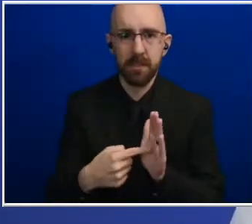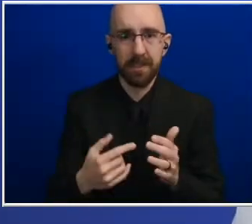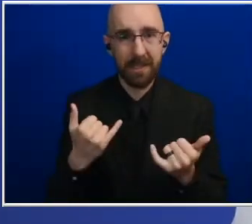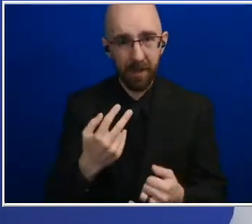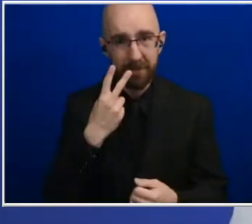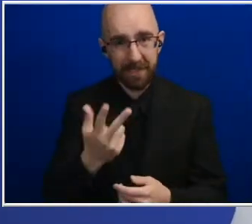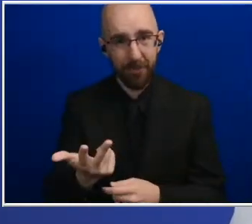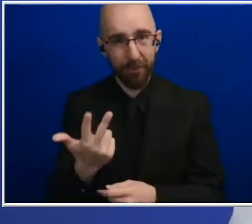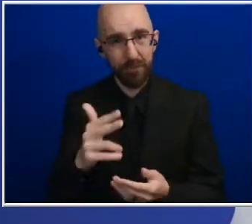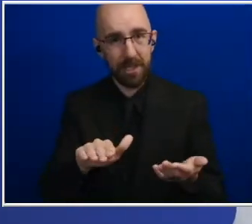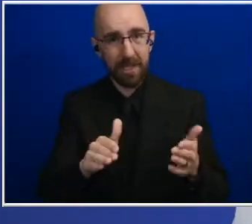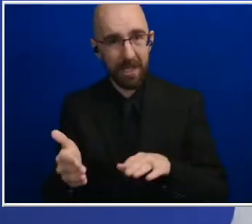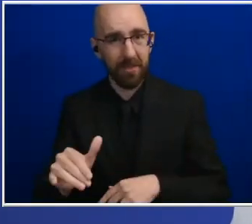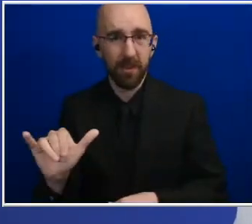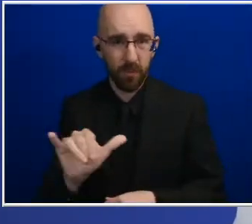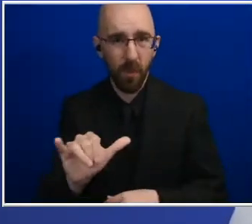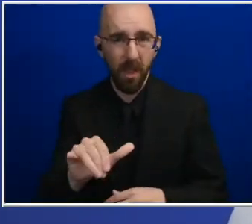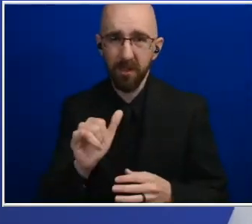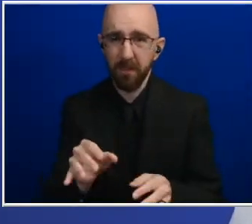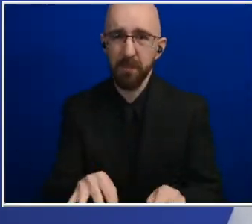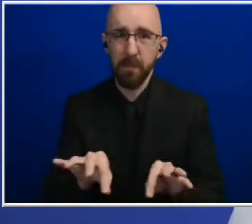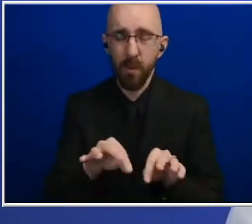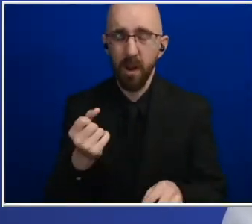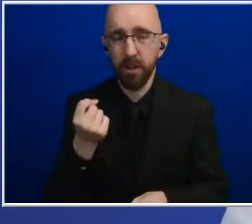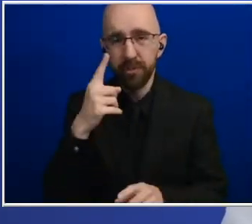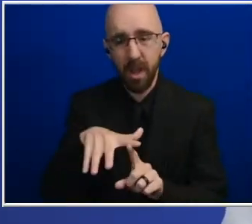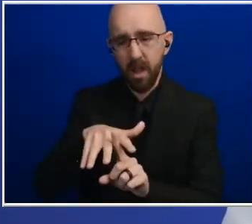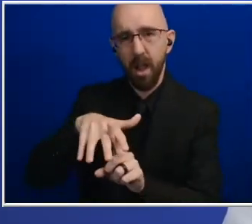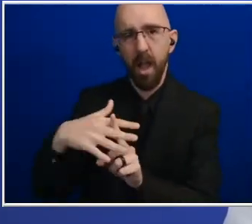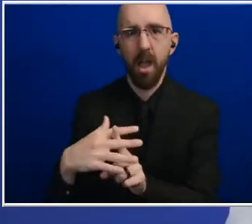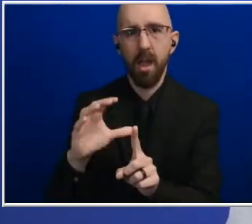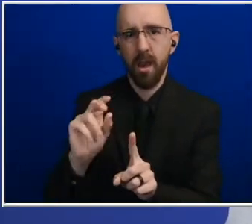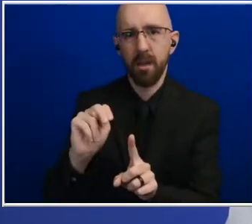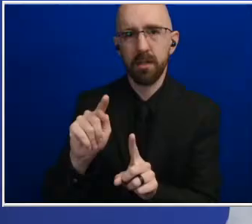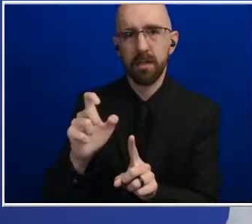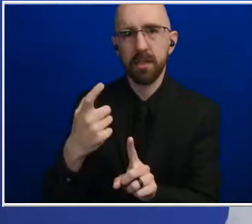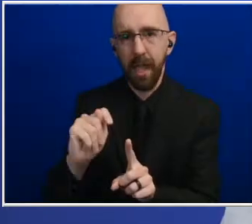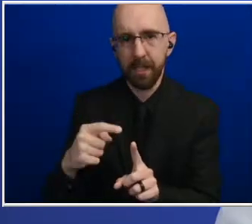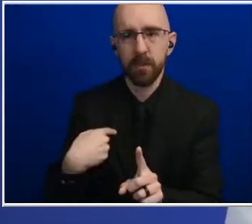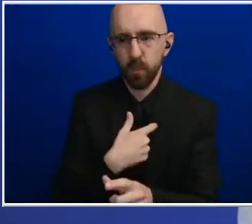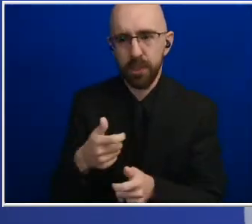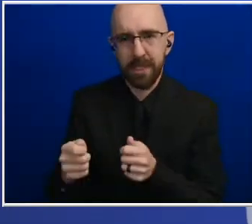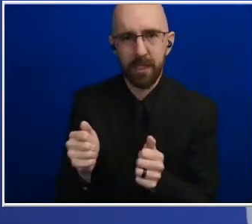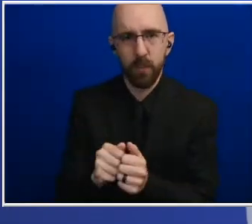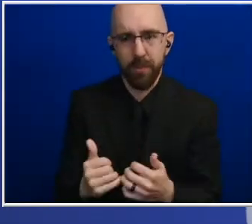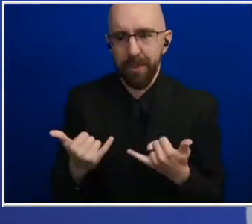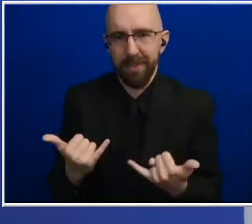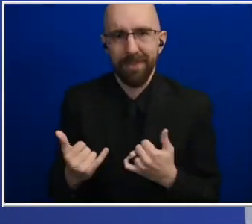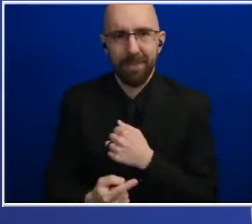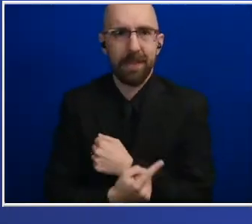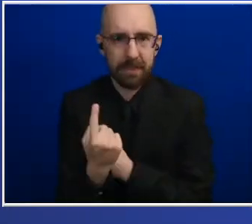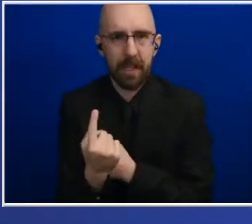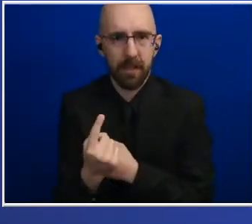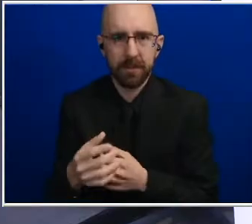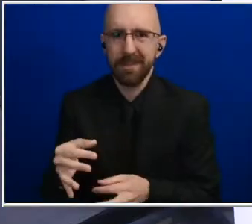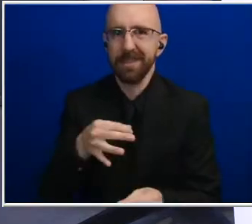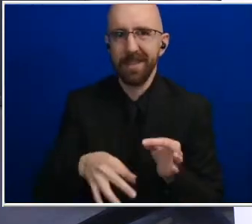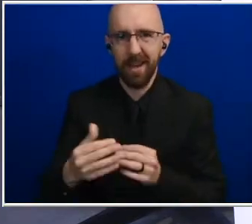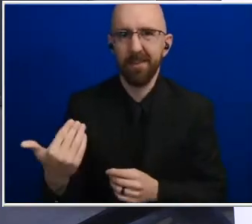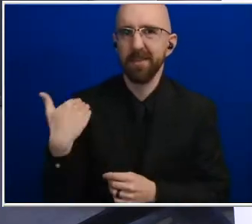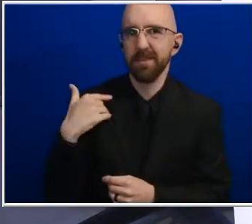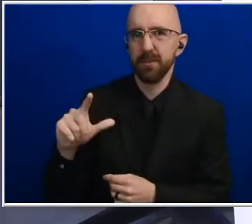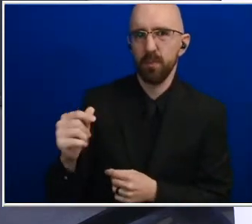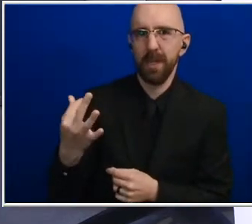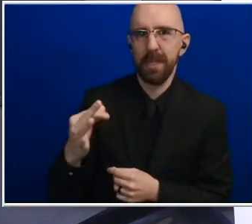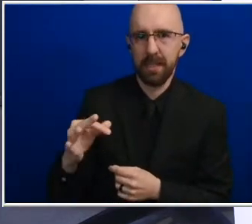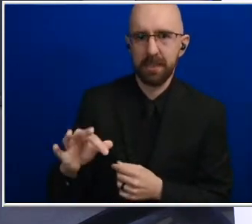is important to understand, is the context to which we are dealing with it in the current times, as opposed to 2019. And